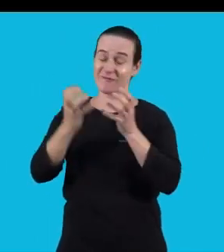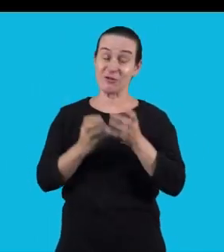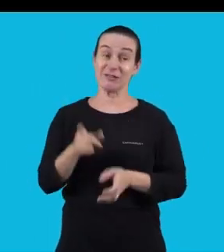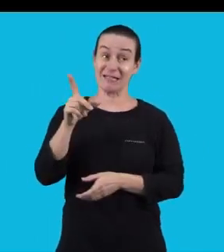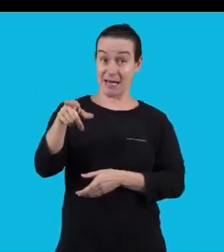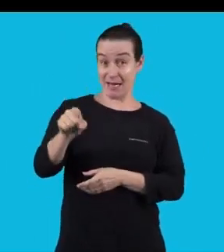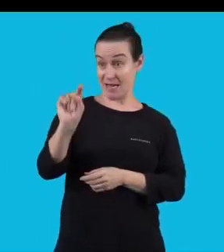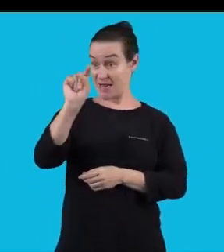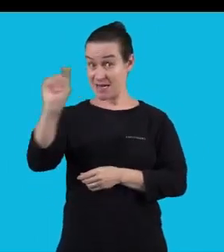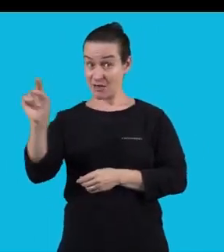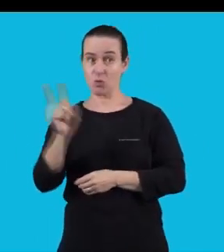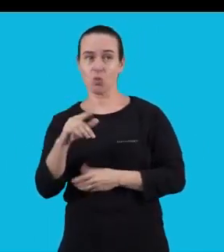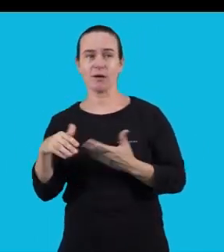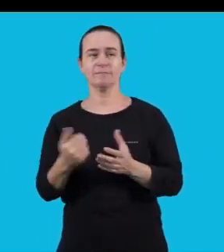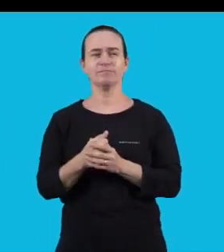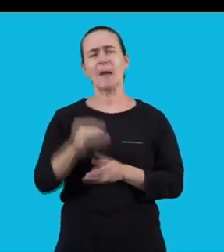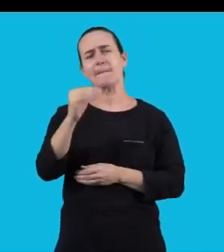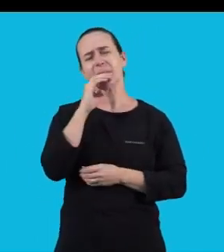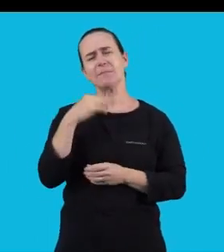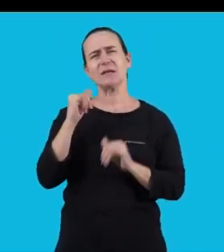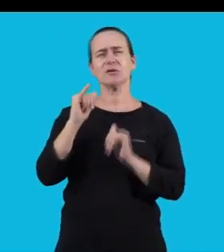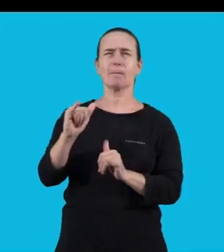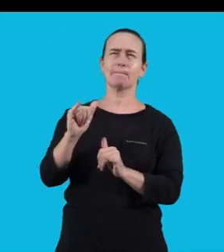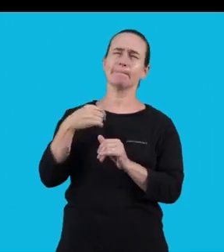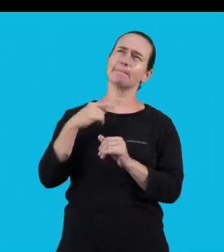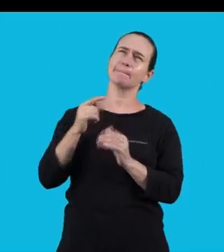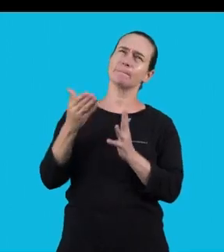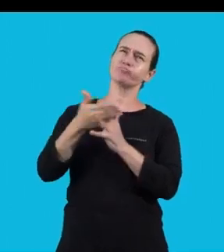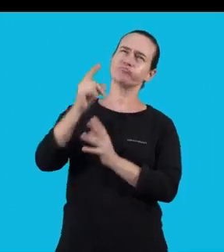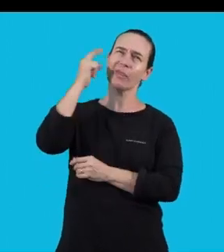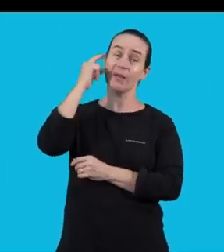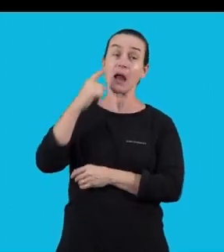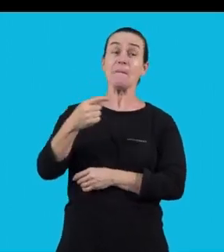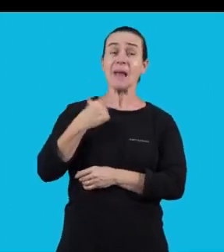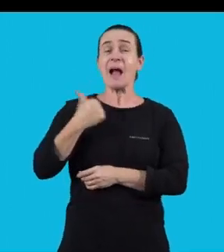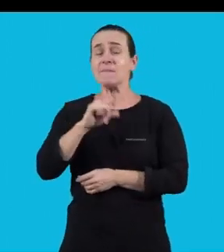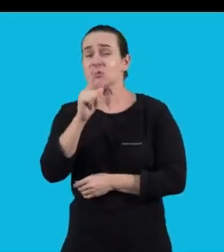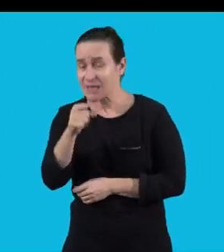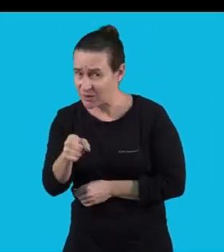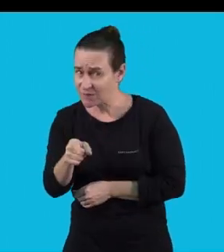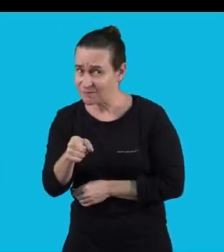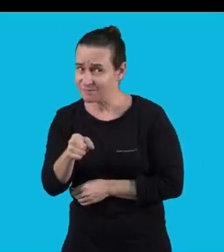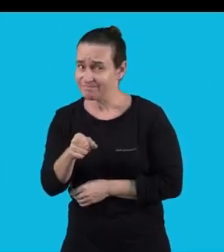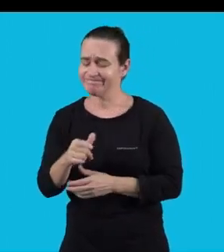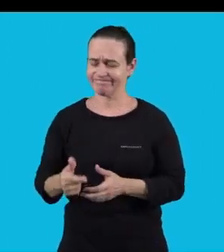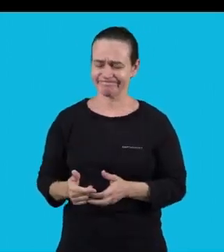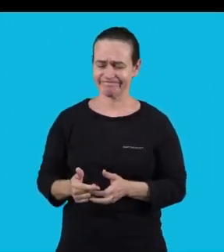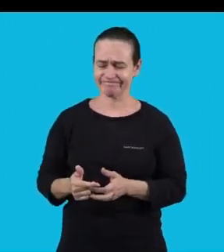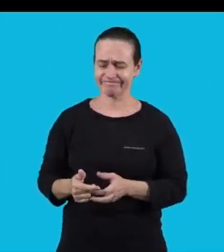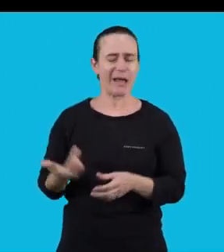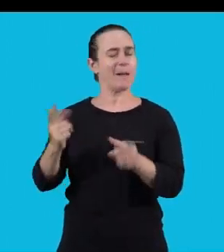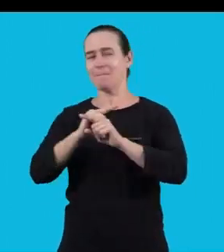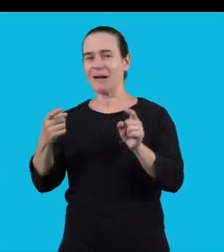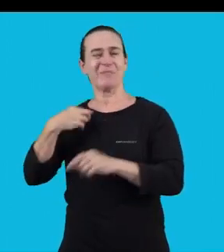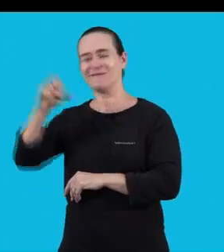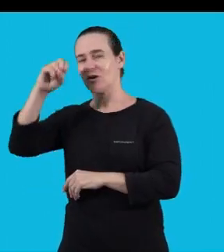following. Indicate a break or pause in thought. I was going to tell you, but I forgot